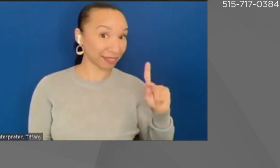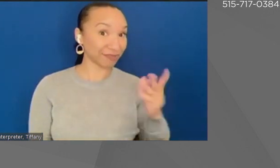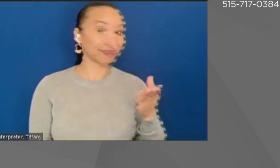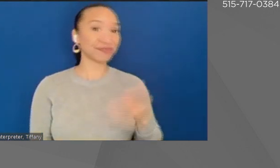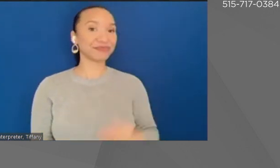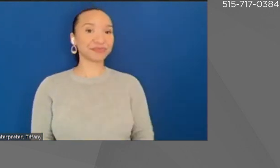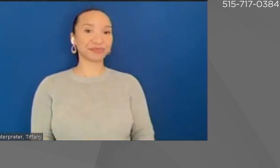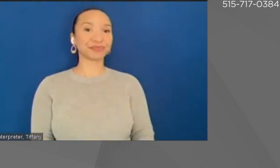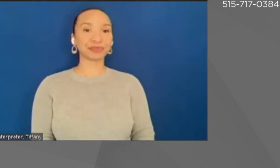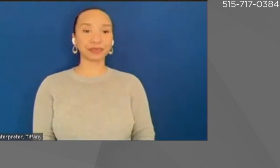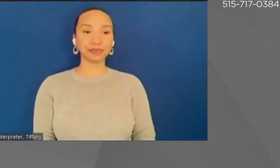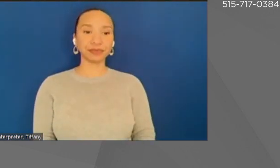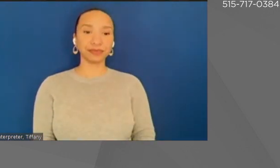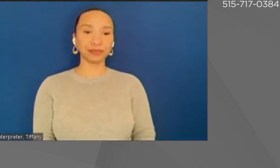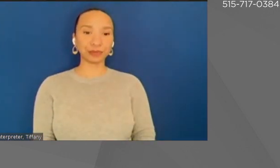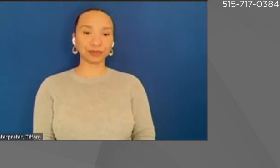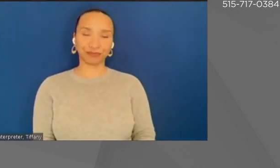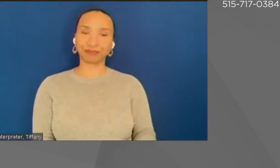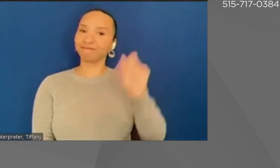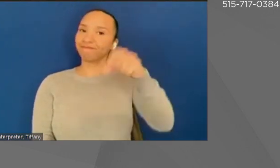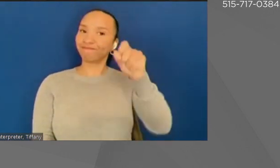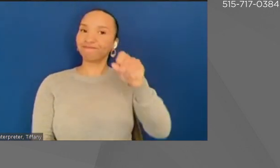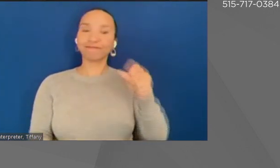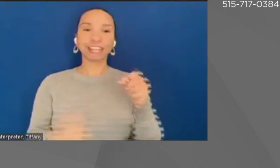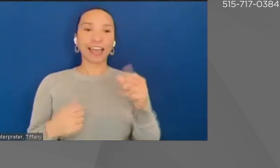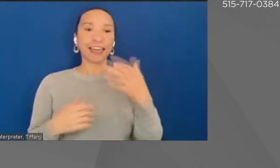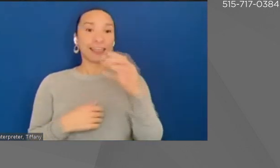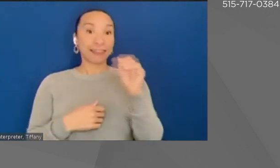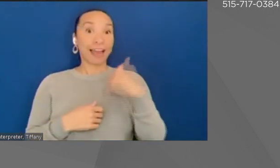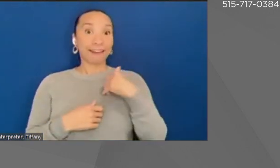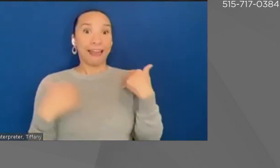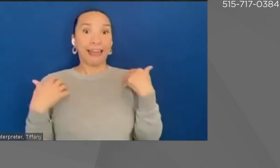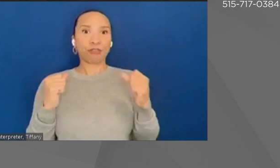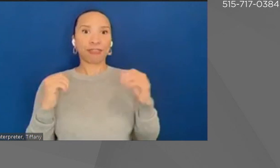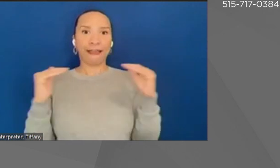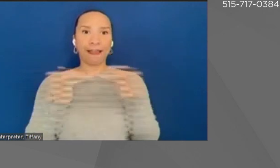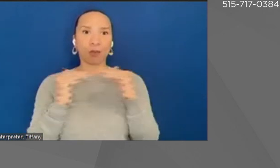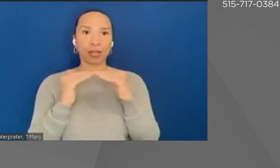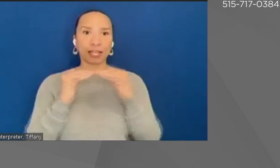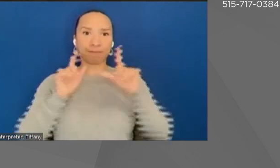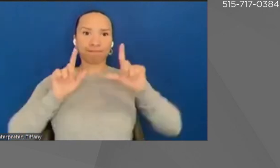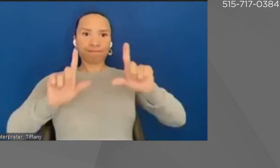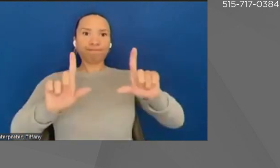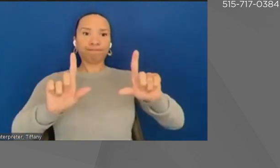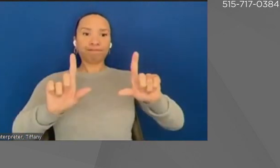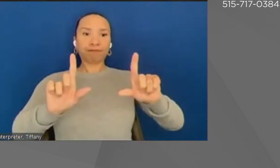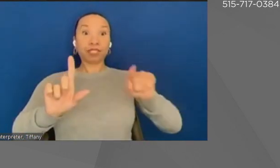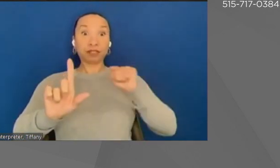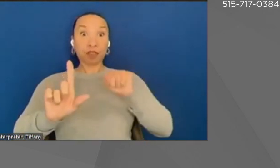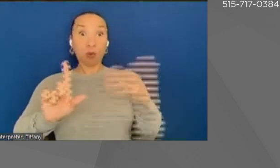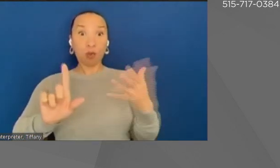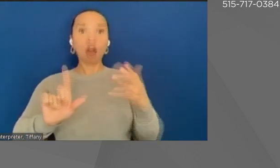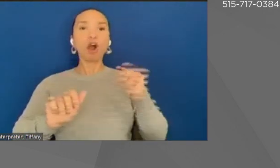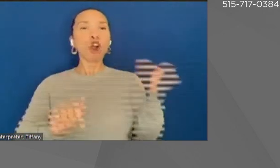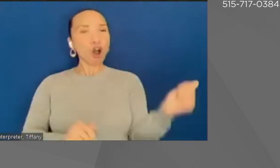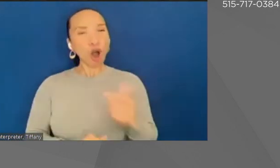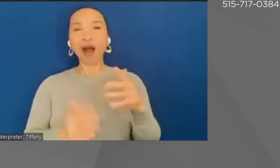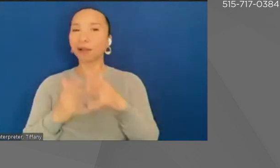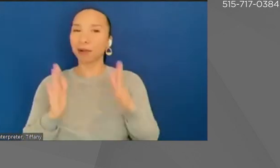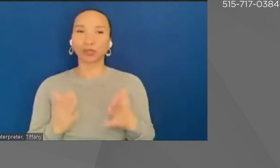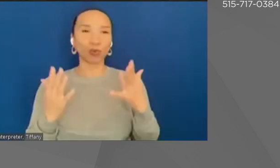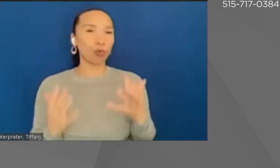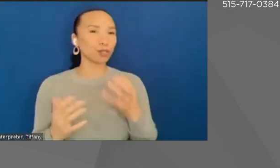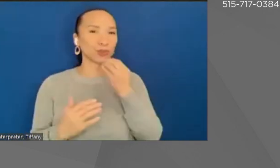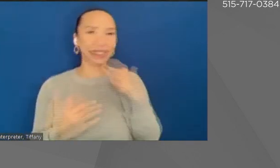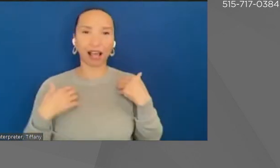I would say, putting on that health equity lens, that realizing that all Americans want to eat healthier, and working towards figuring out how